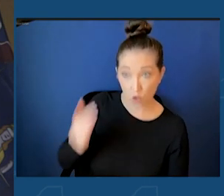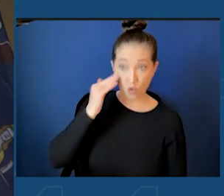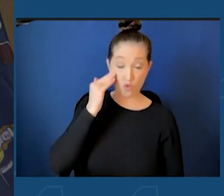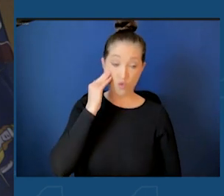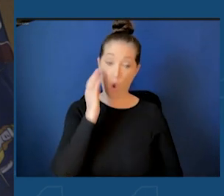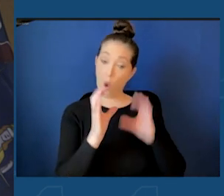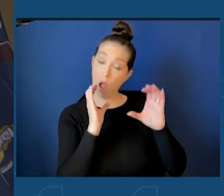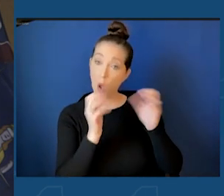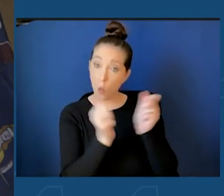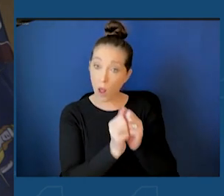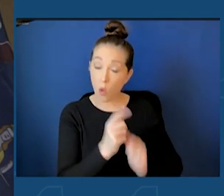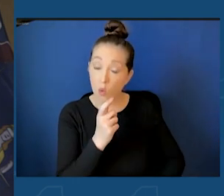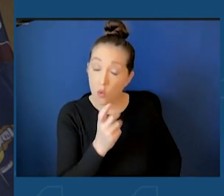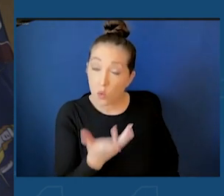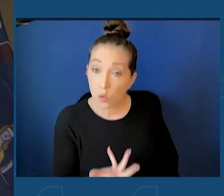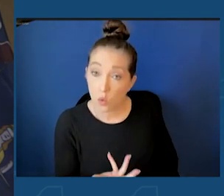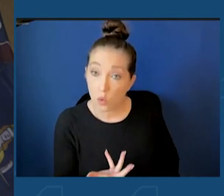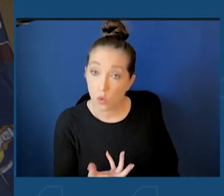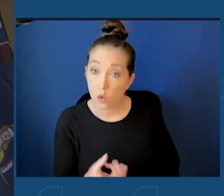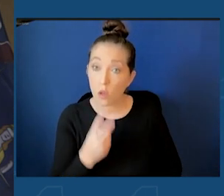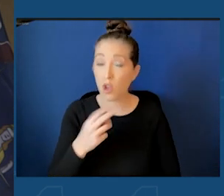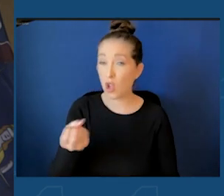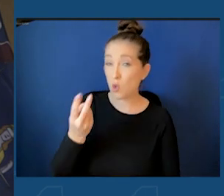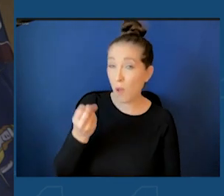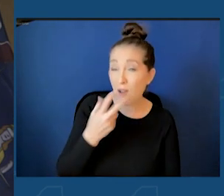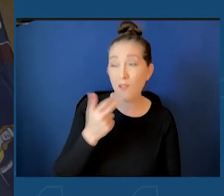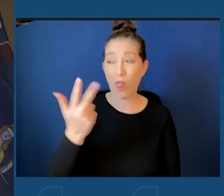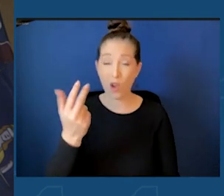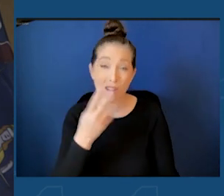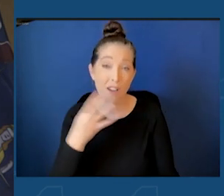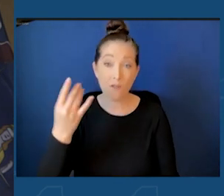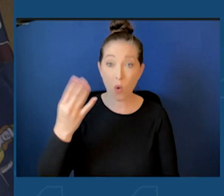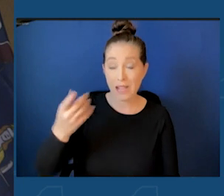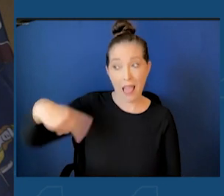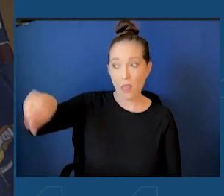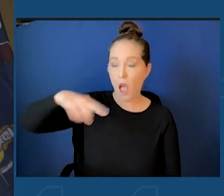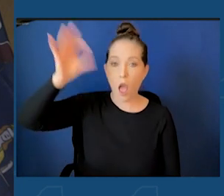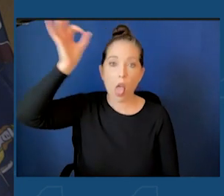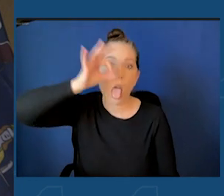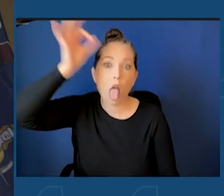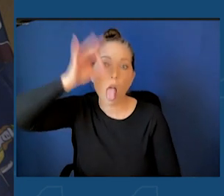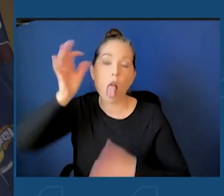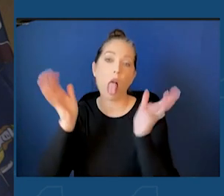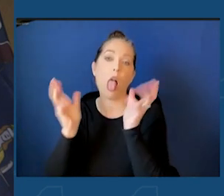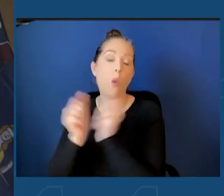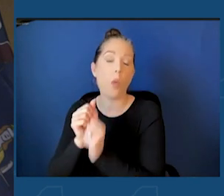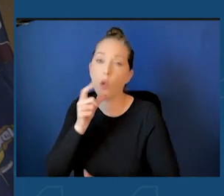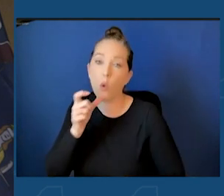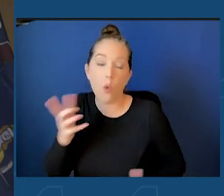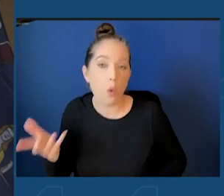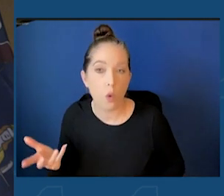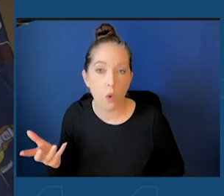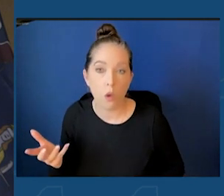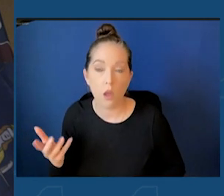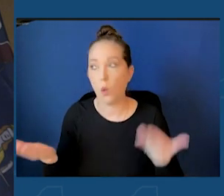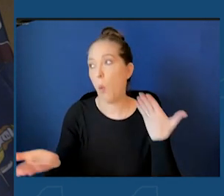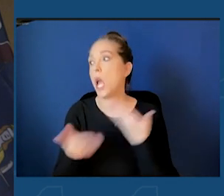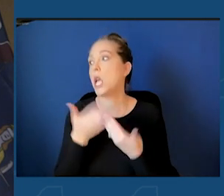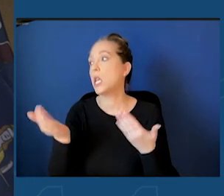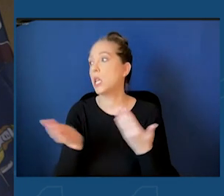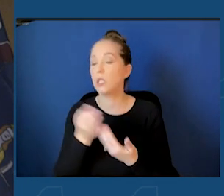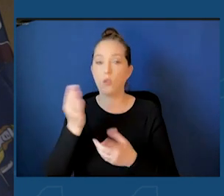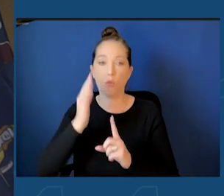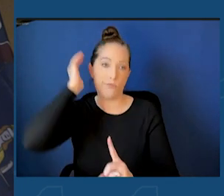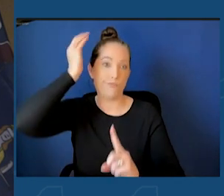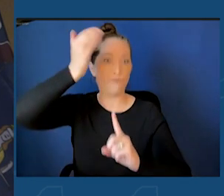12, 13, 14-year-olds do not know who they're talking to. I tell you, it is so easy to disguise yourself as a